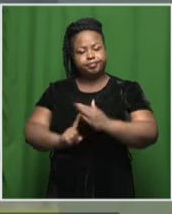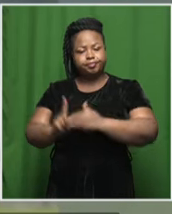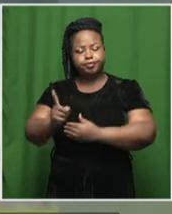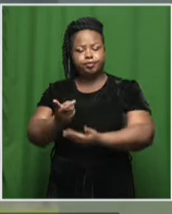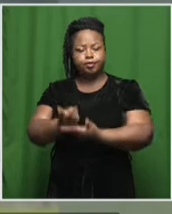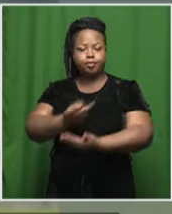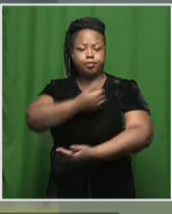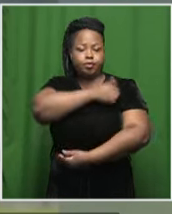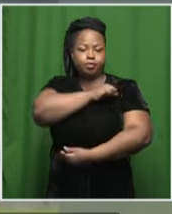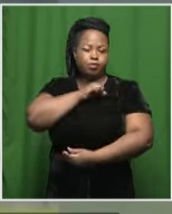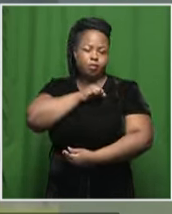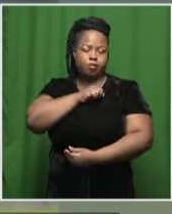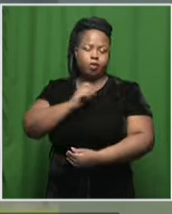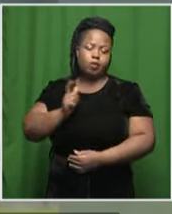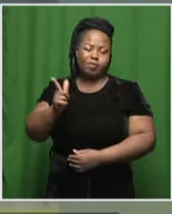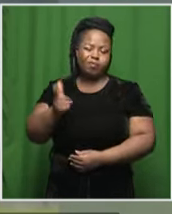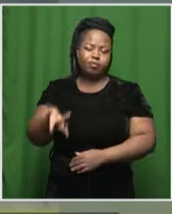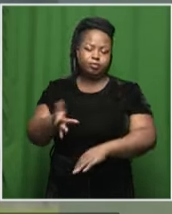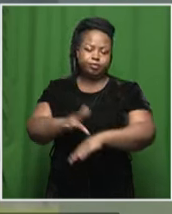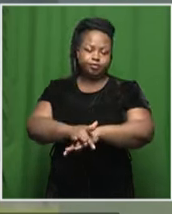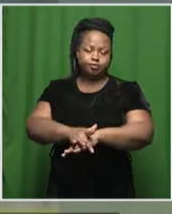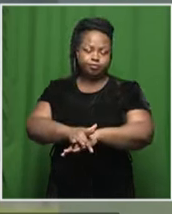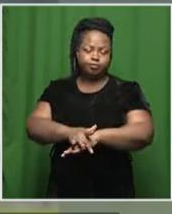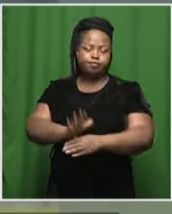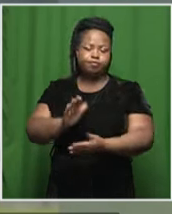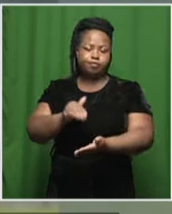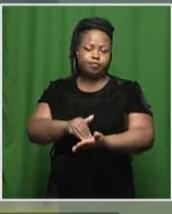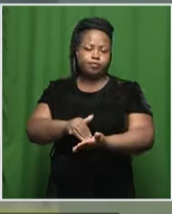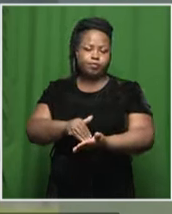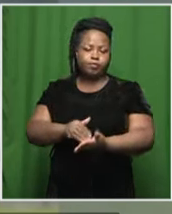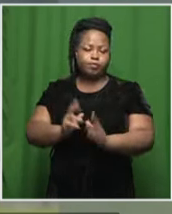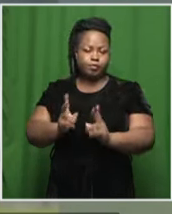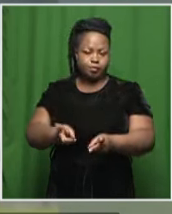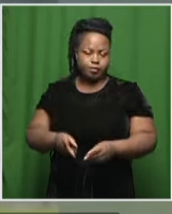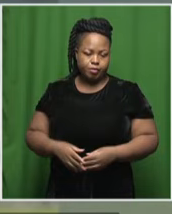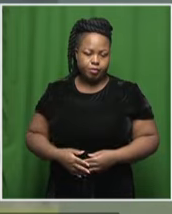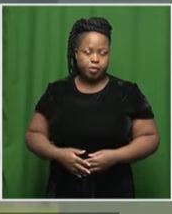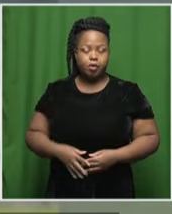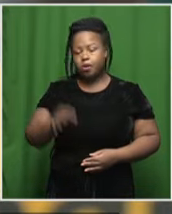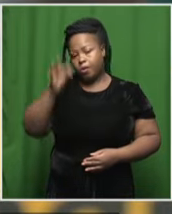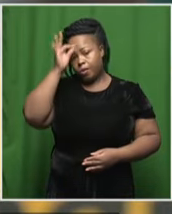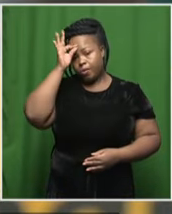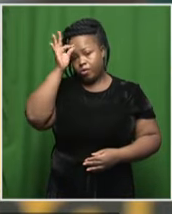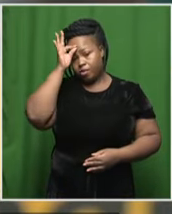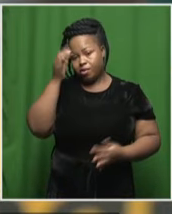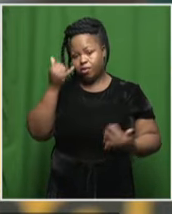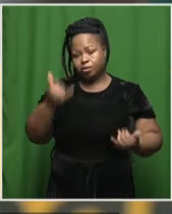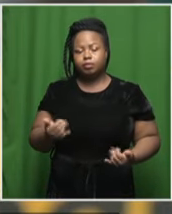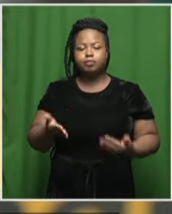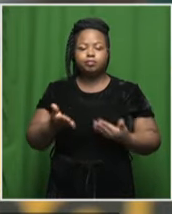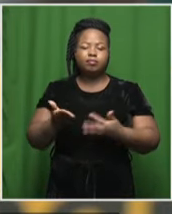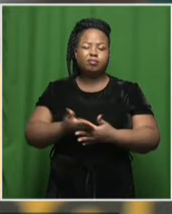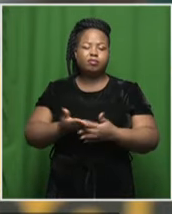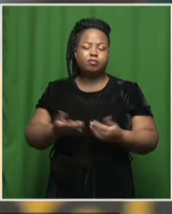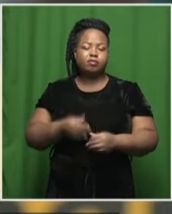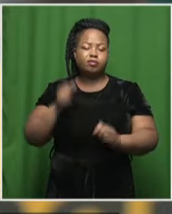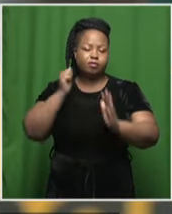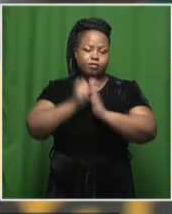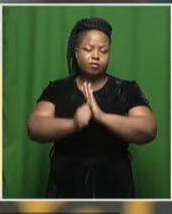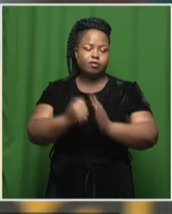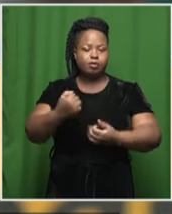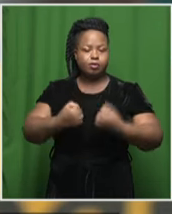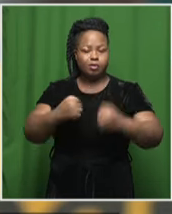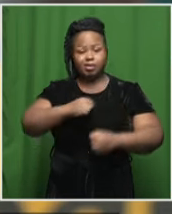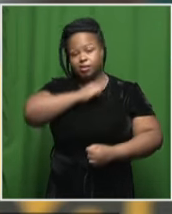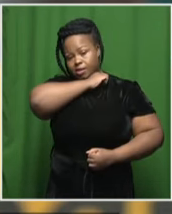care center, where he was certified dead on arrival. Police have since opened a case of murder and car hijacking